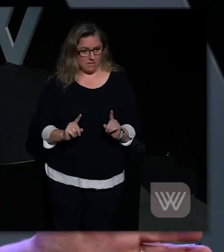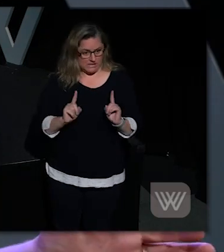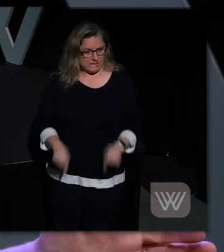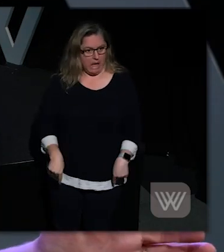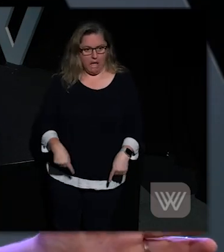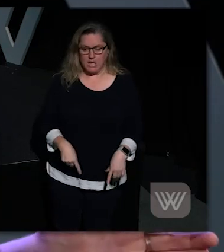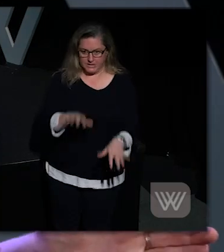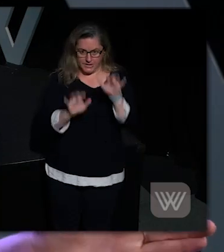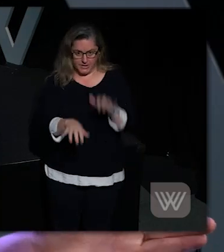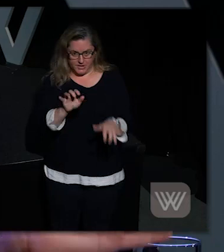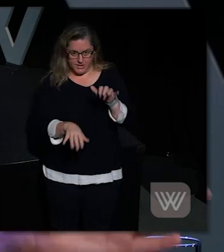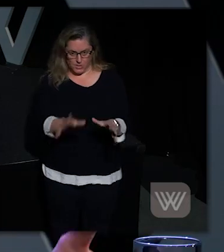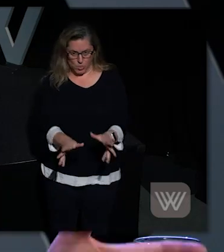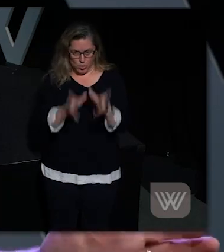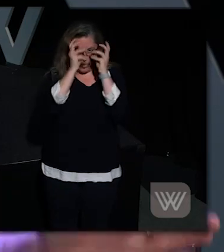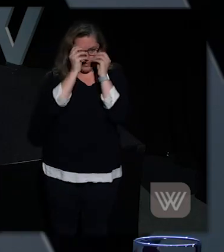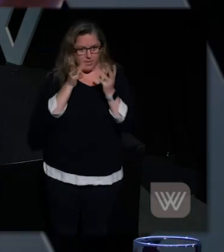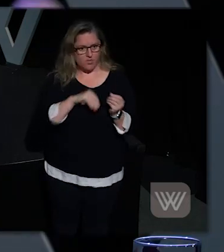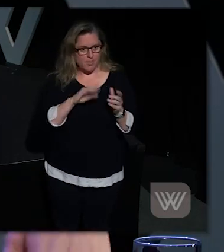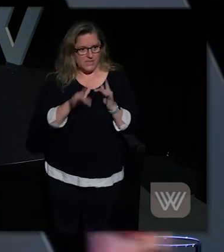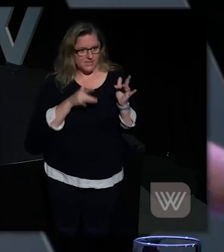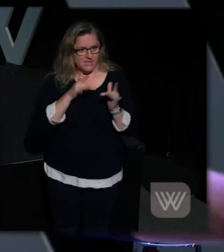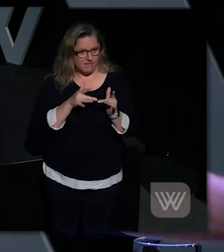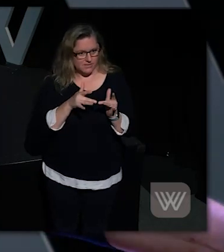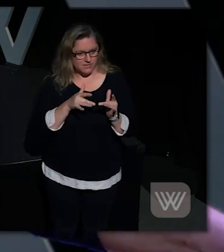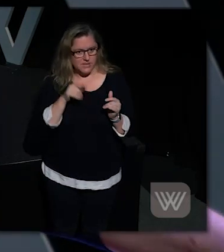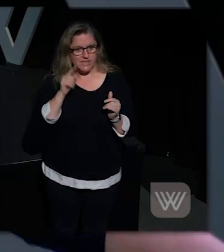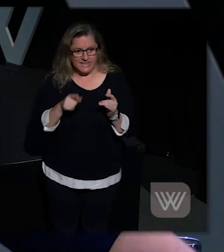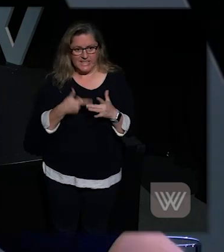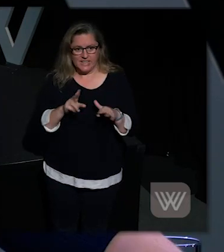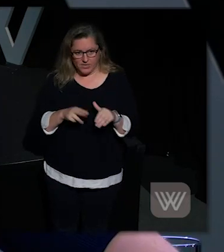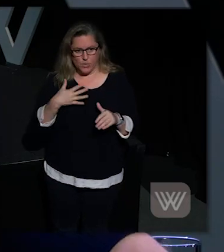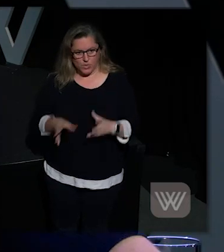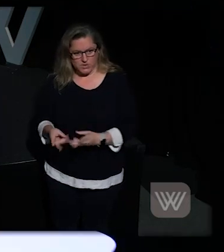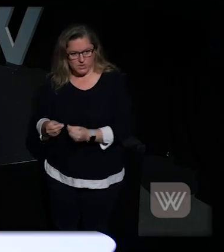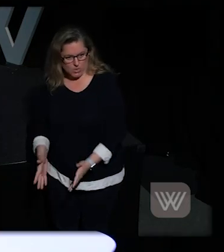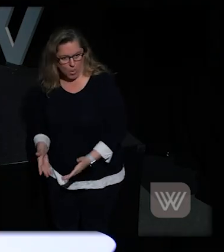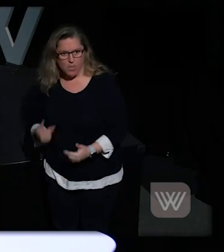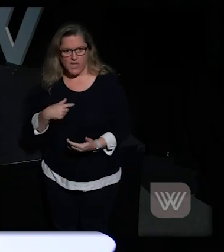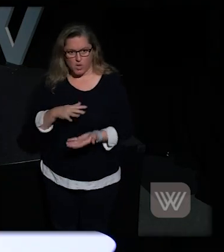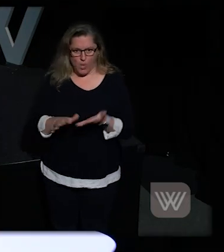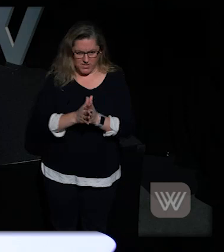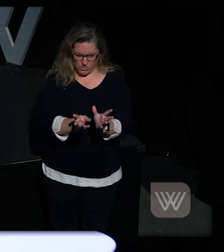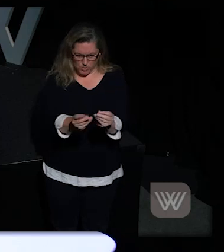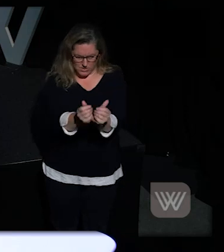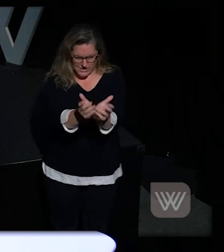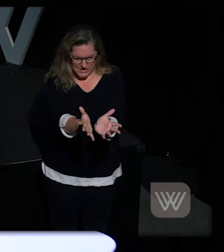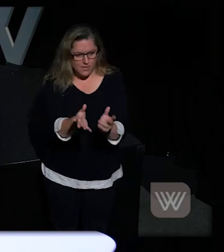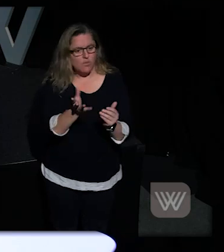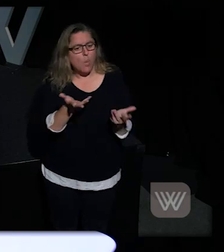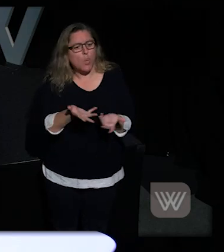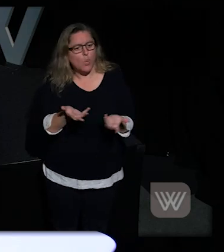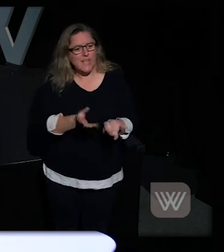starts. If we want to solve it, you have to go in there and pull out the weed by the roots, you know? You